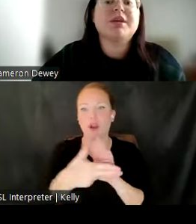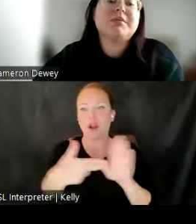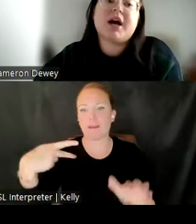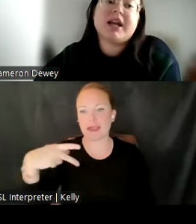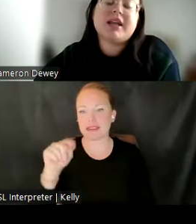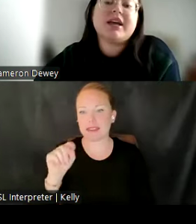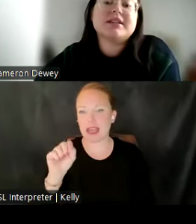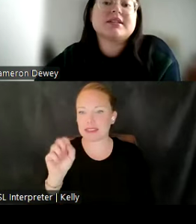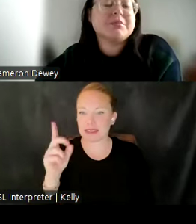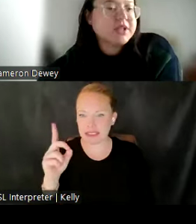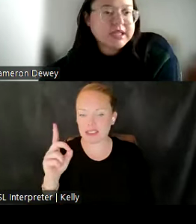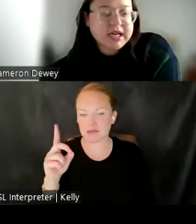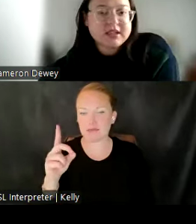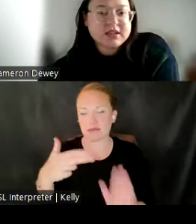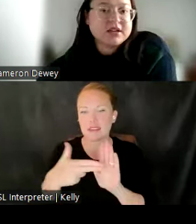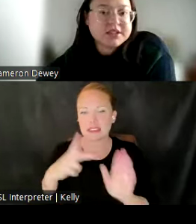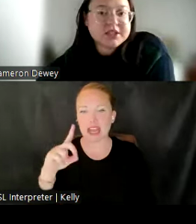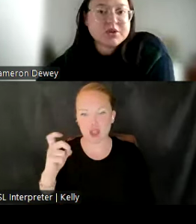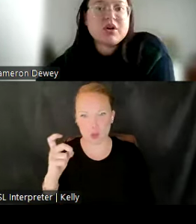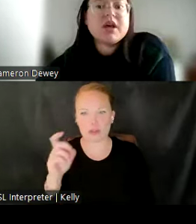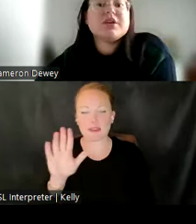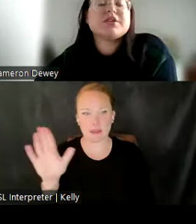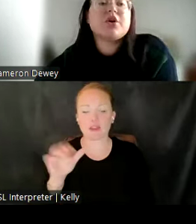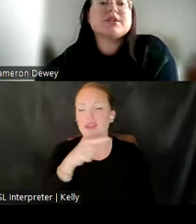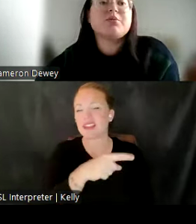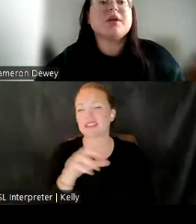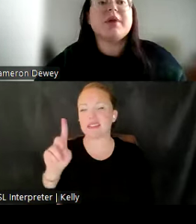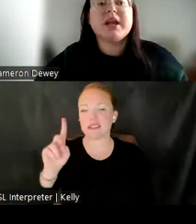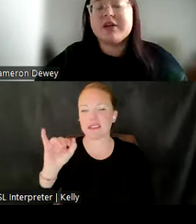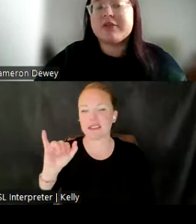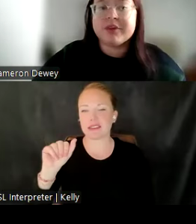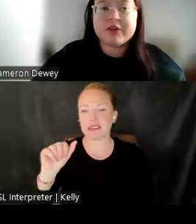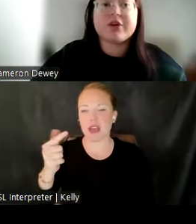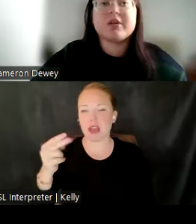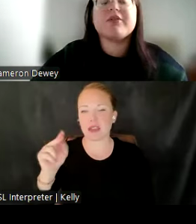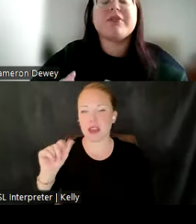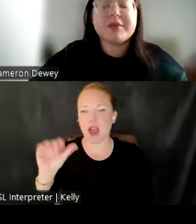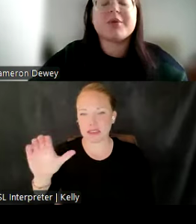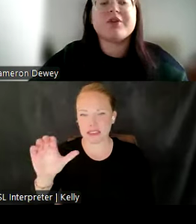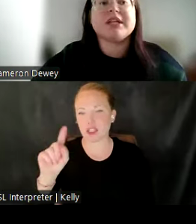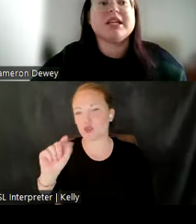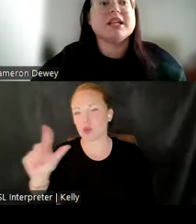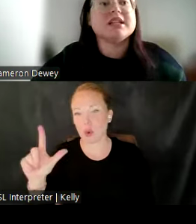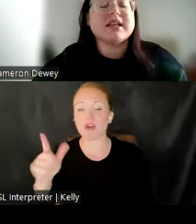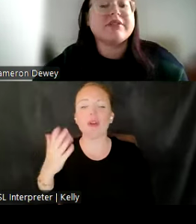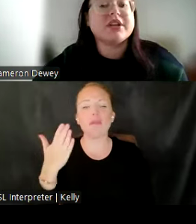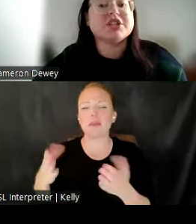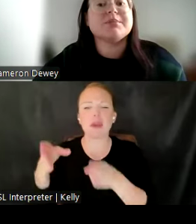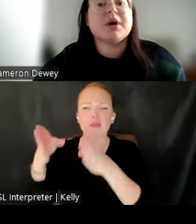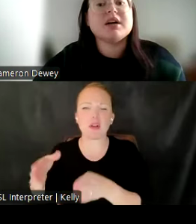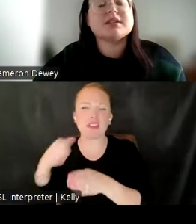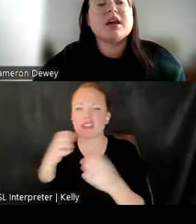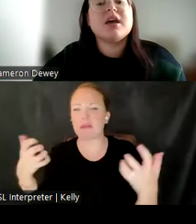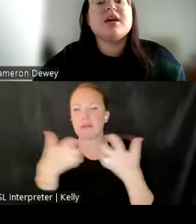So keep in mind that it's simply a diagnostic tool, so someone may not fit perfectly into this